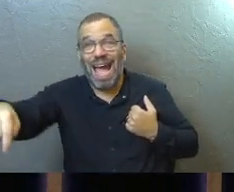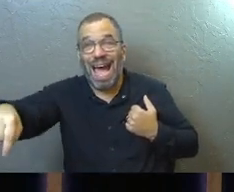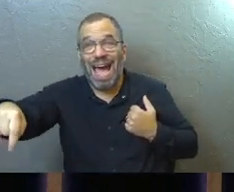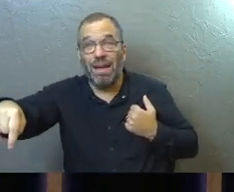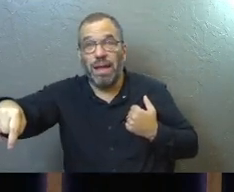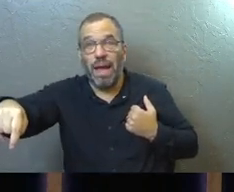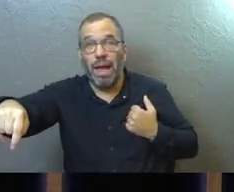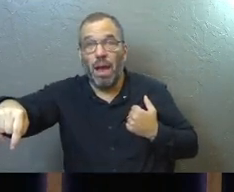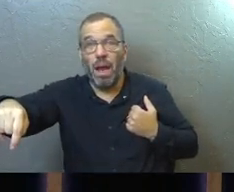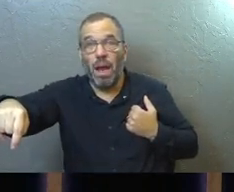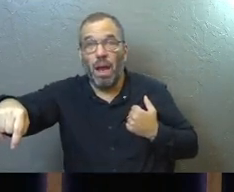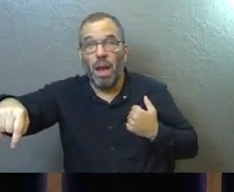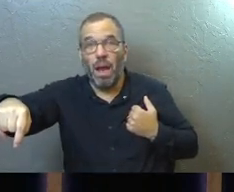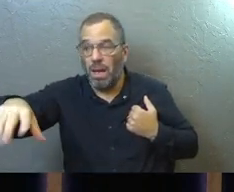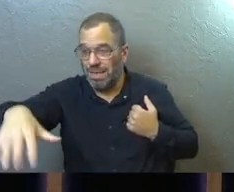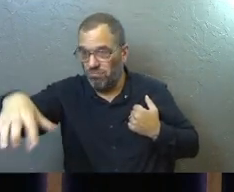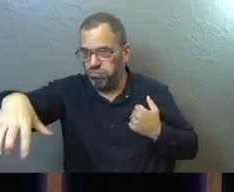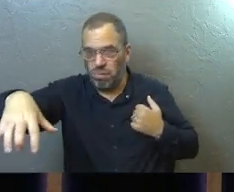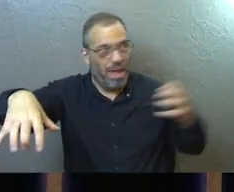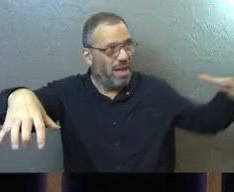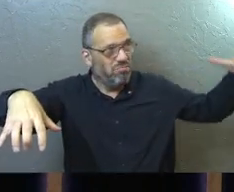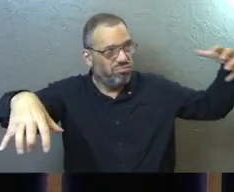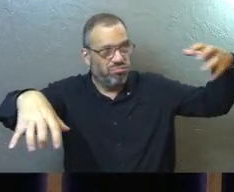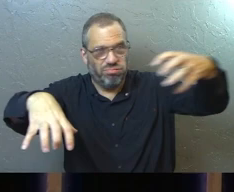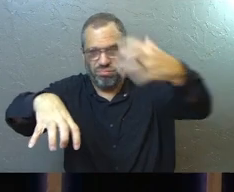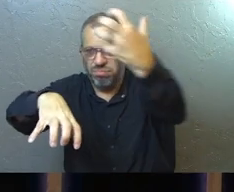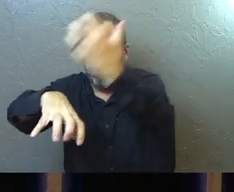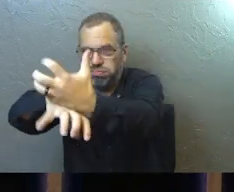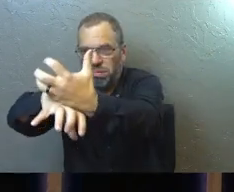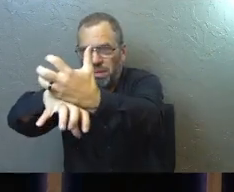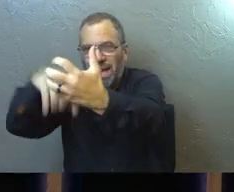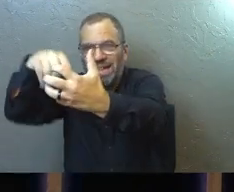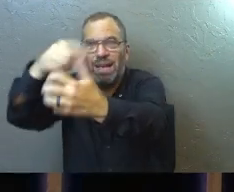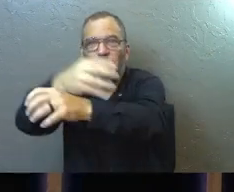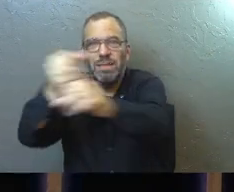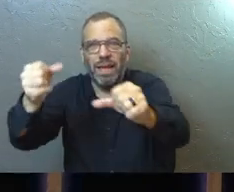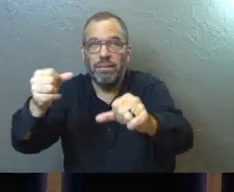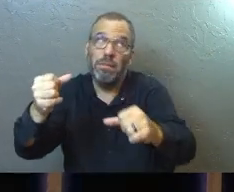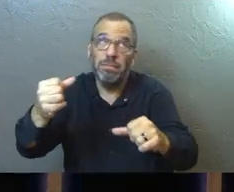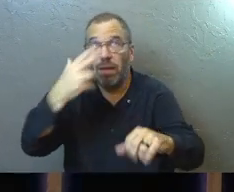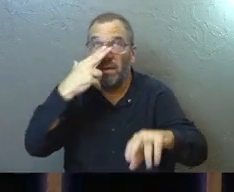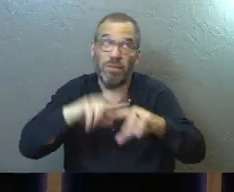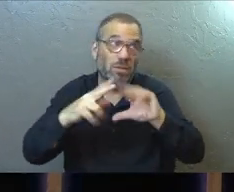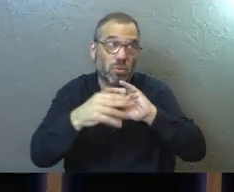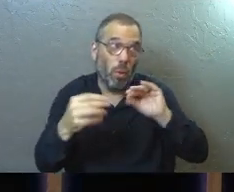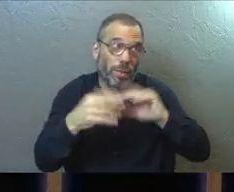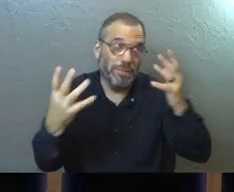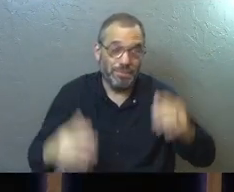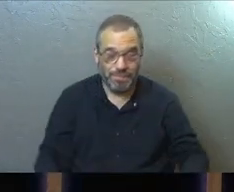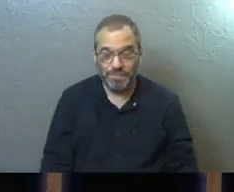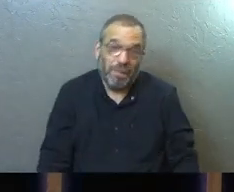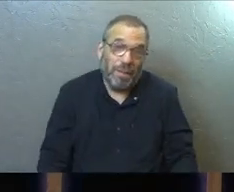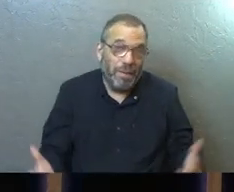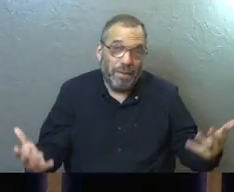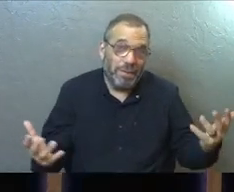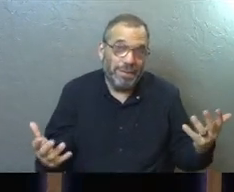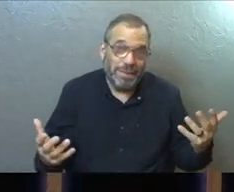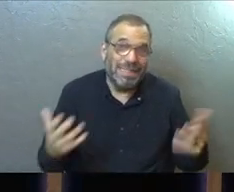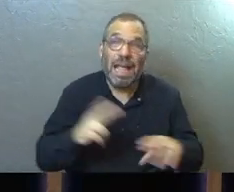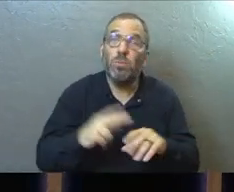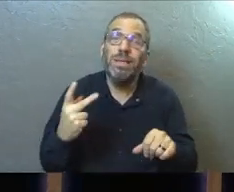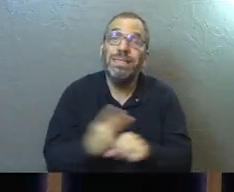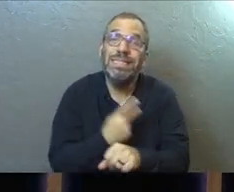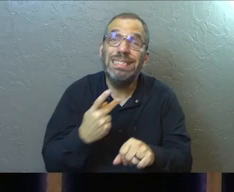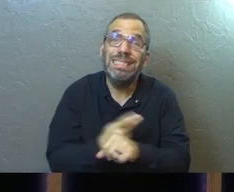broke their fall. I don't know if that's true or not, but it sounds fun. Right? Like this is what sheep